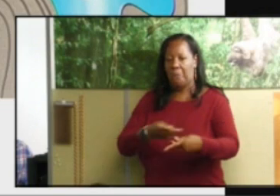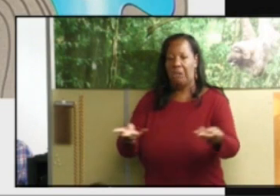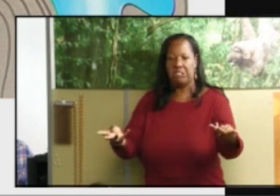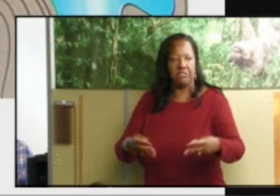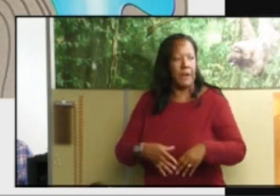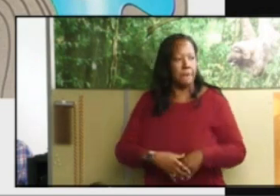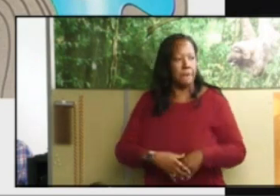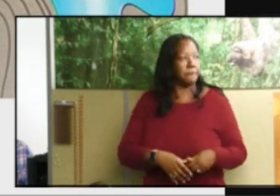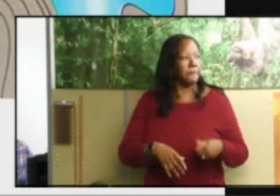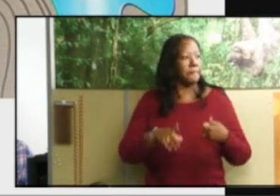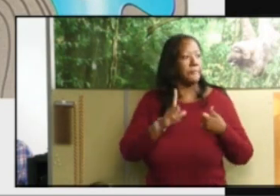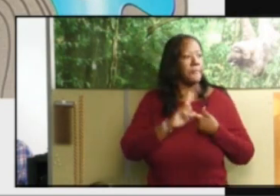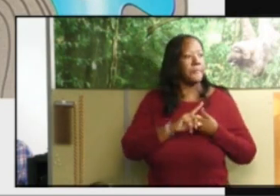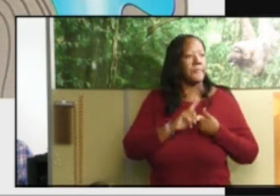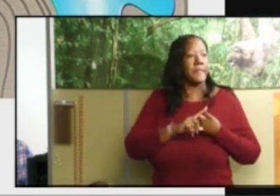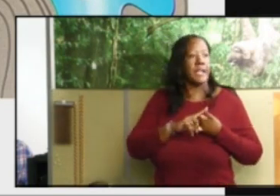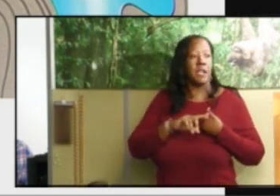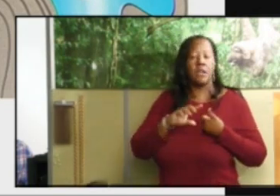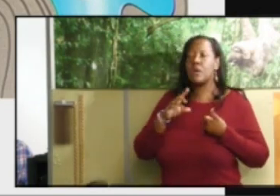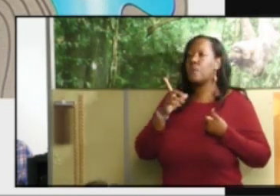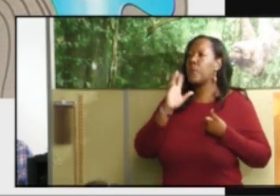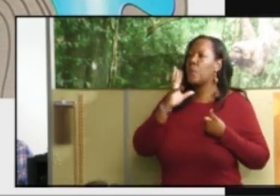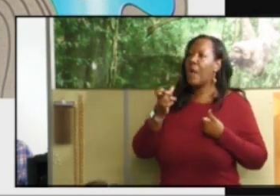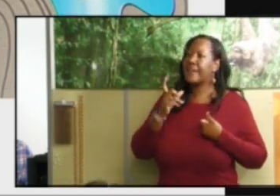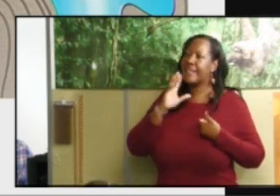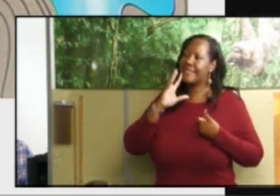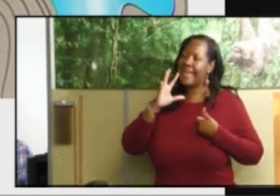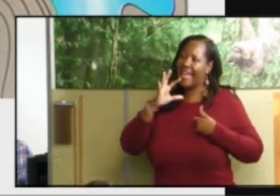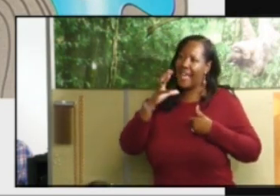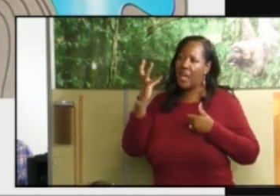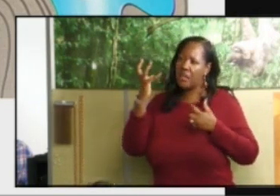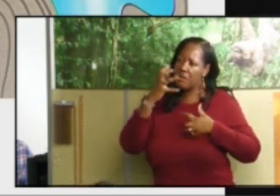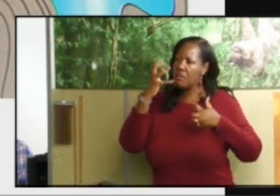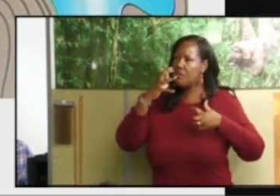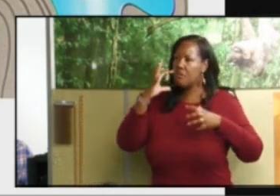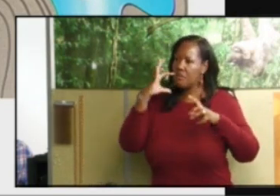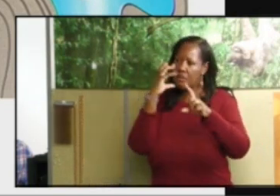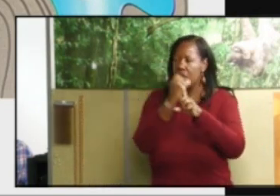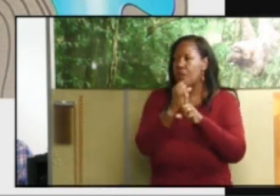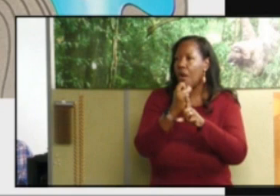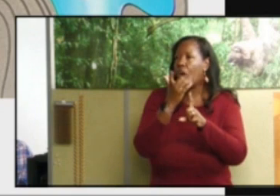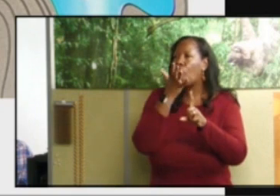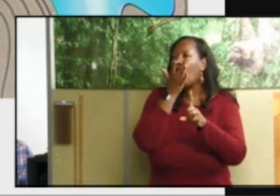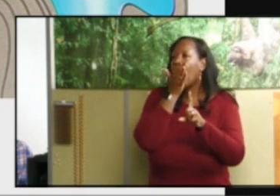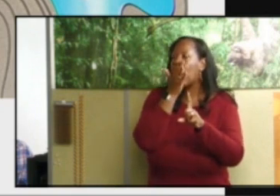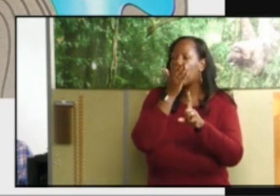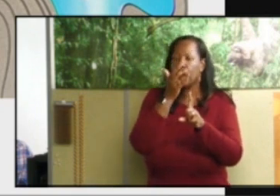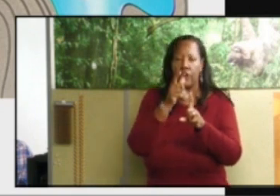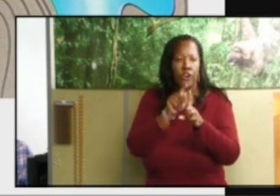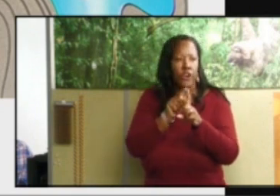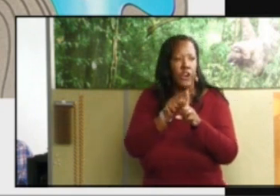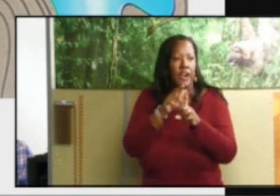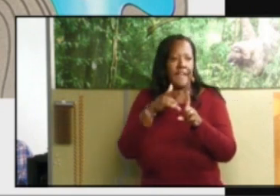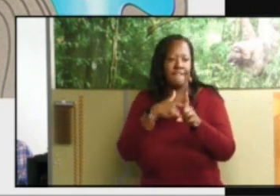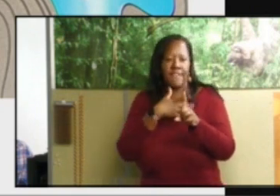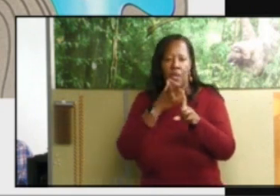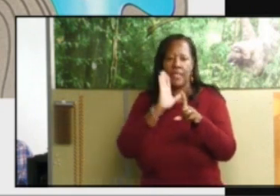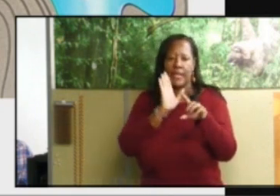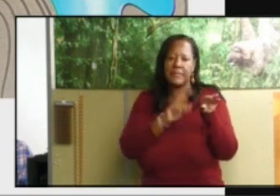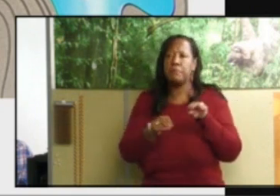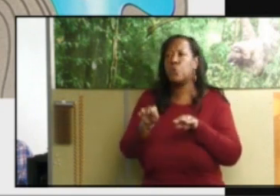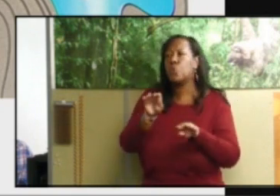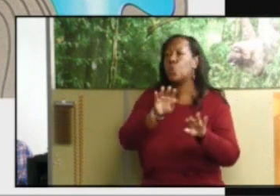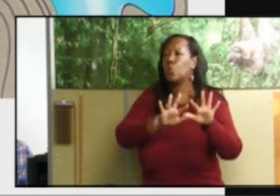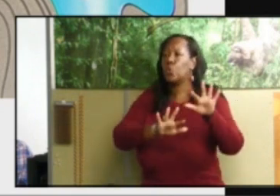specialty finish. We wanted that like dynamic color, eye-catching kind of sense of motion and movement and